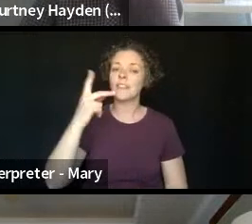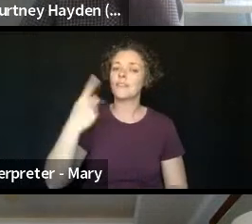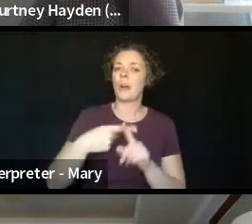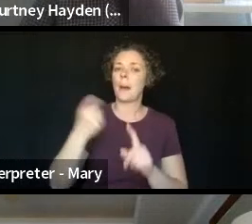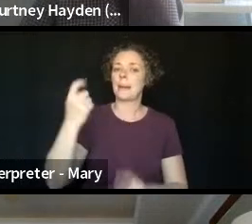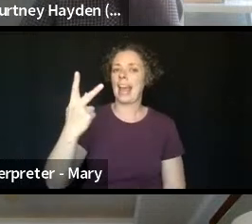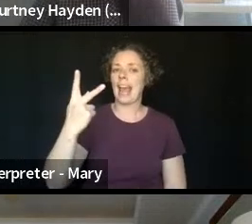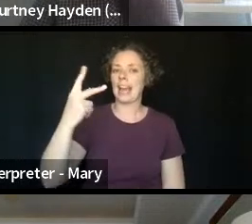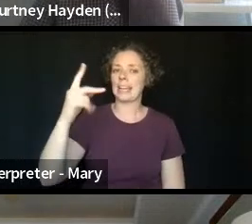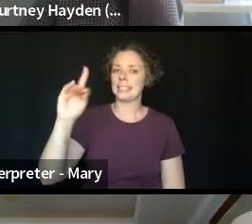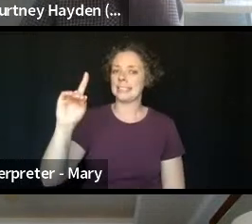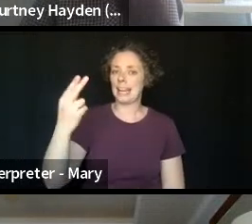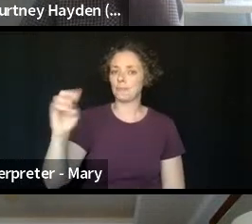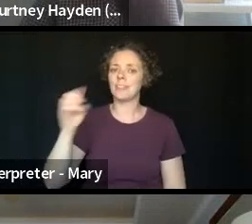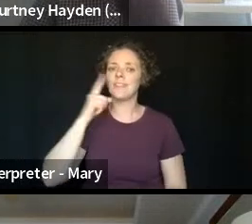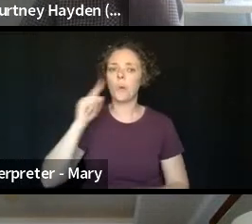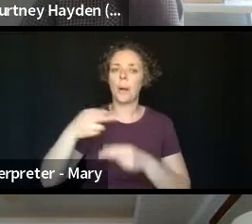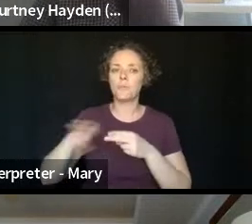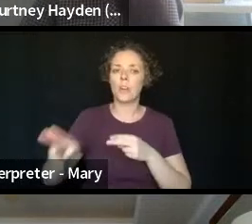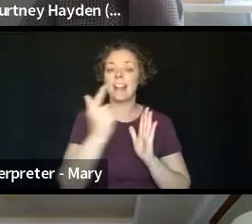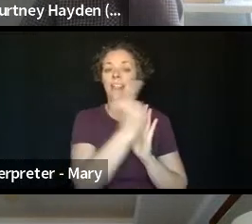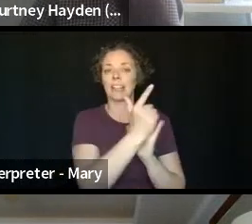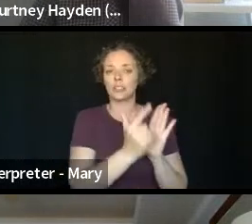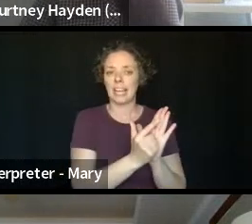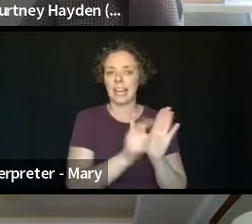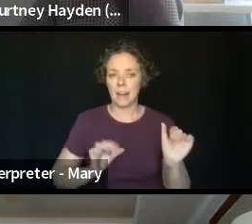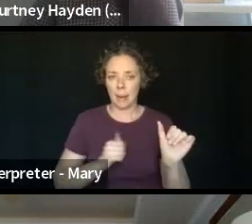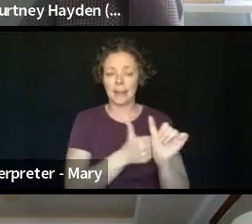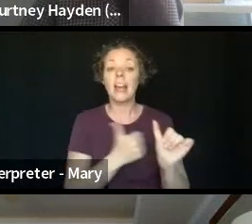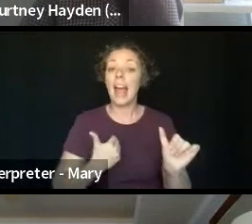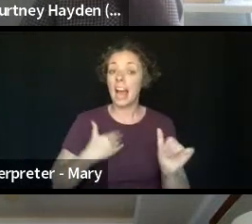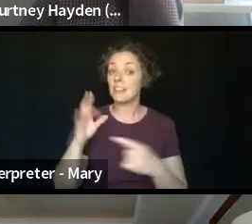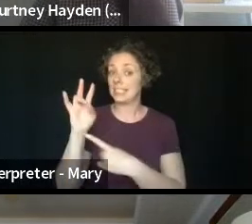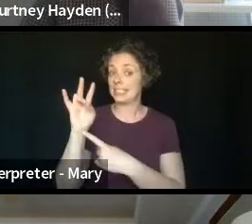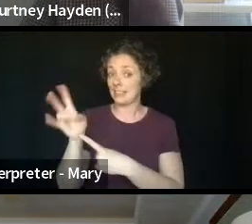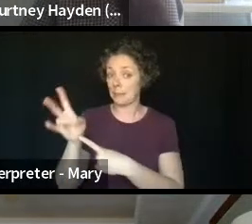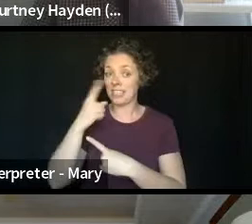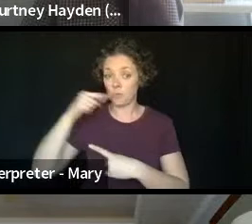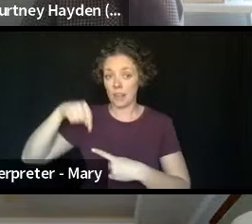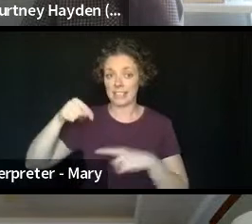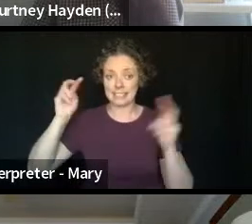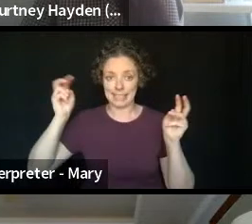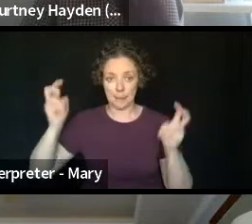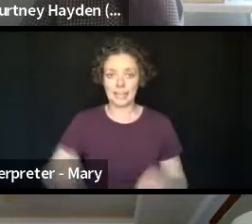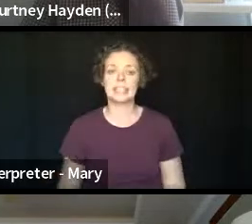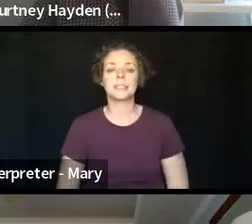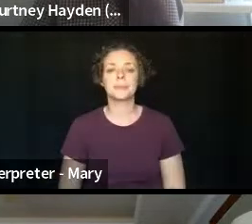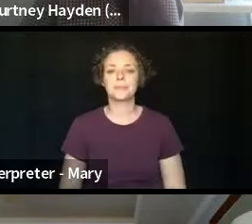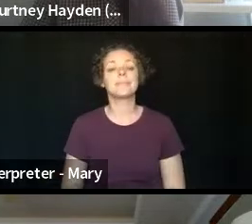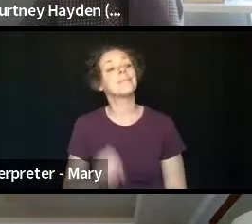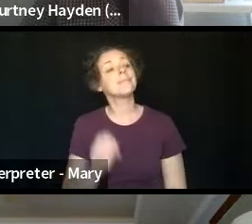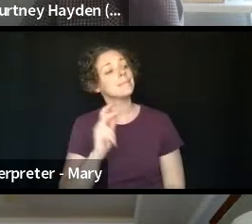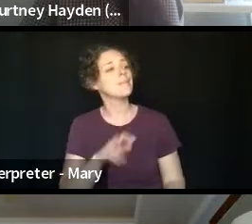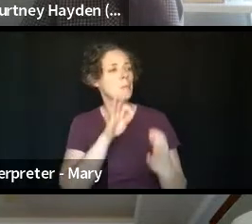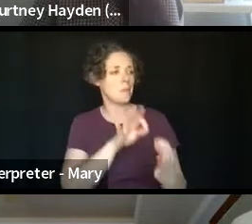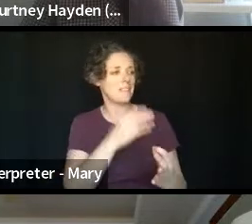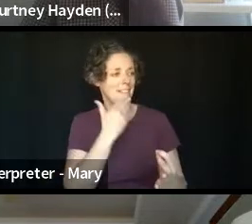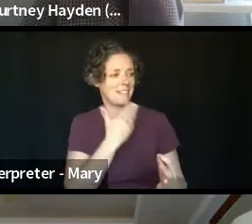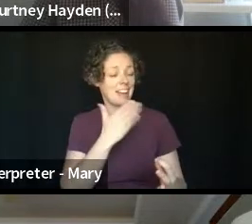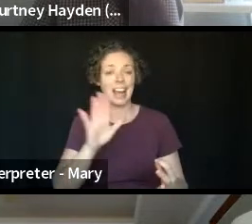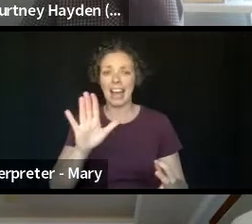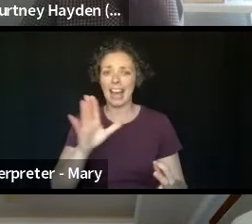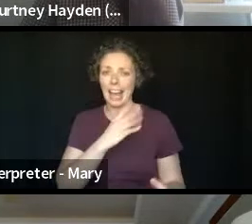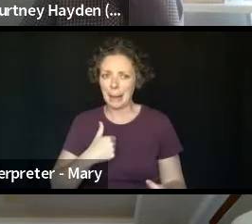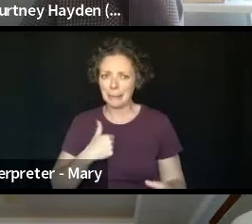brief legislative update. And we have 7 minutes for this topic. Perfect. Thank you. And I'm sorry